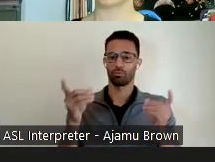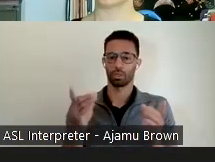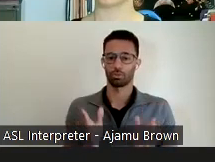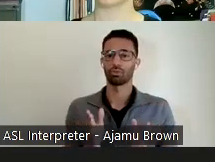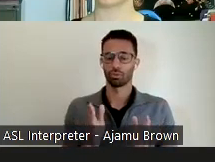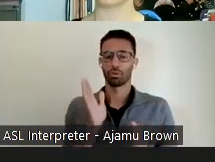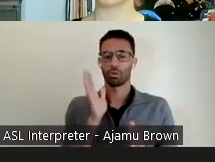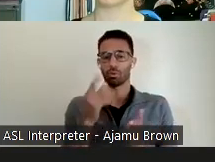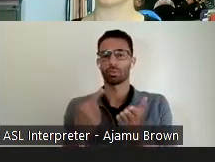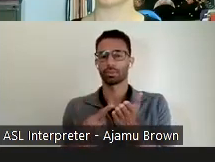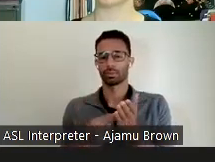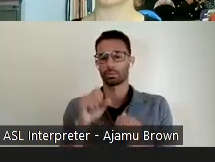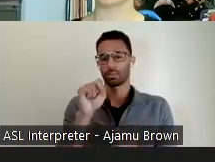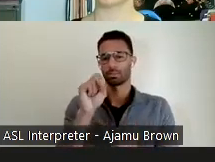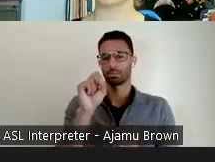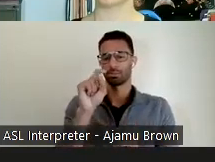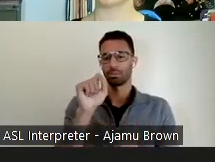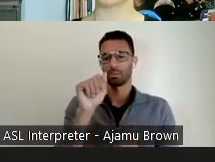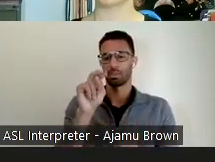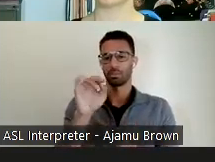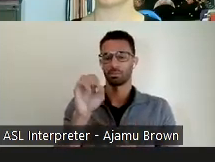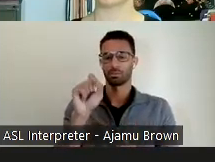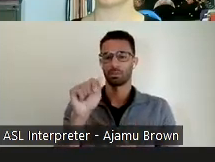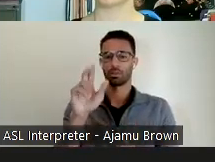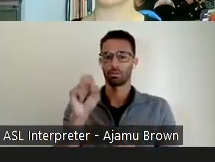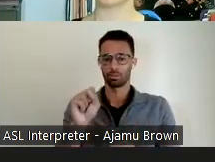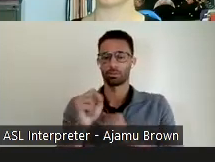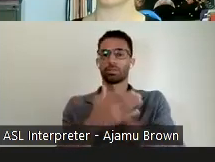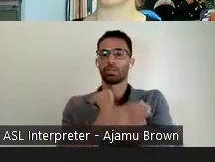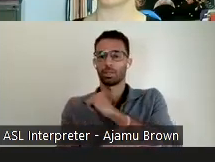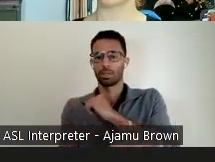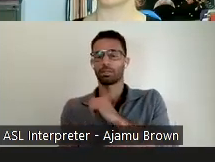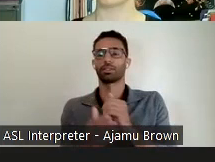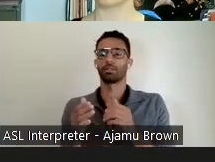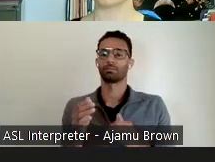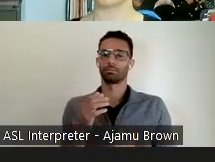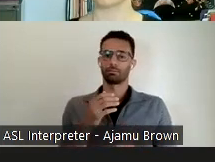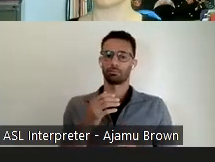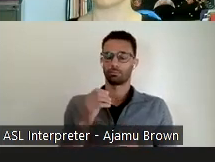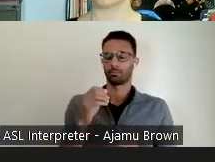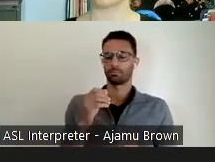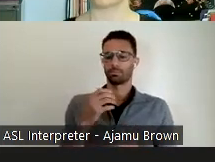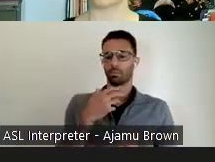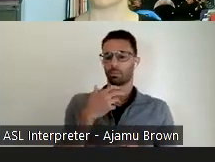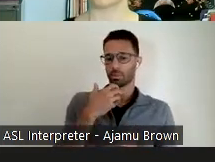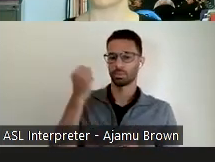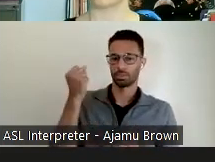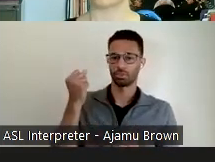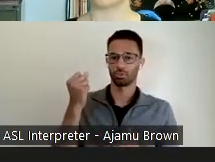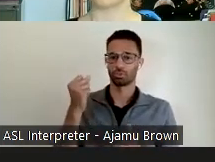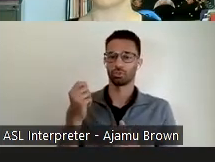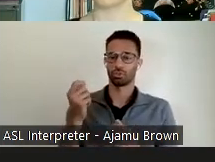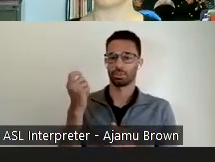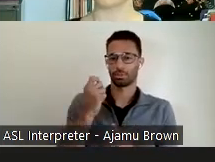Stanislaus County Senior Subsidy Program. And Melinda Forsty, who you've heard has just joined